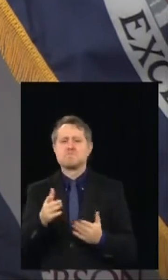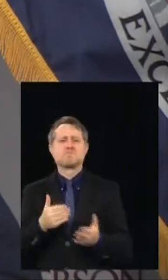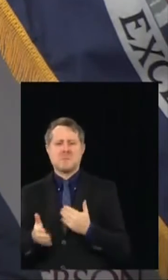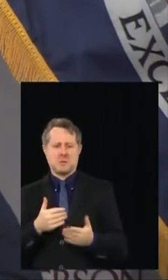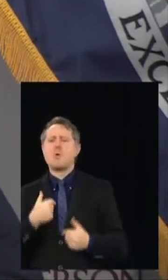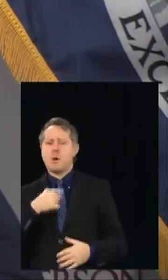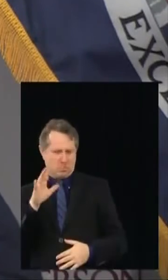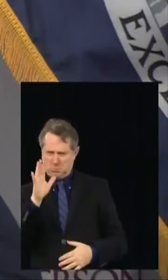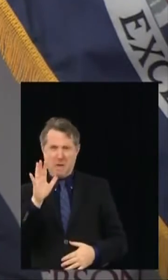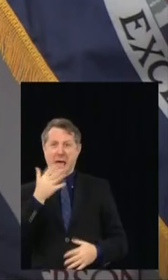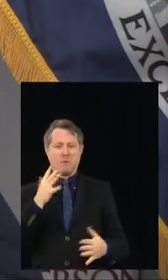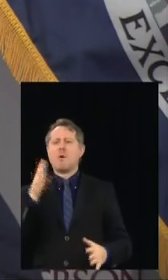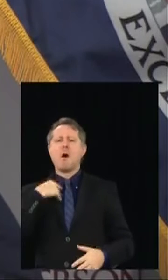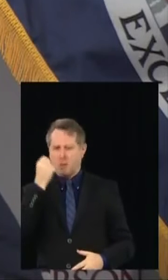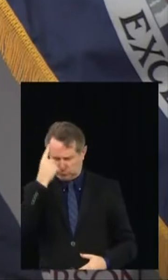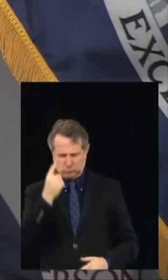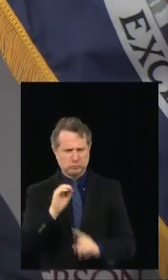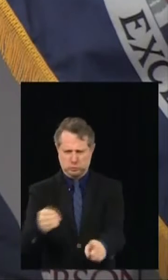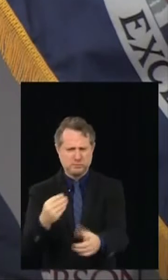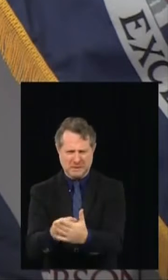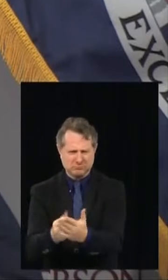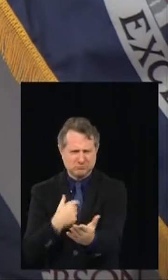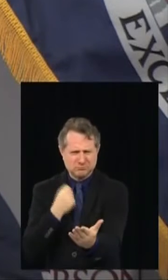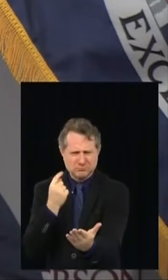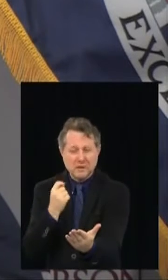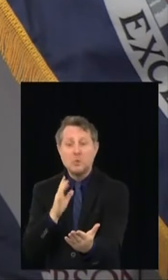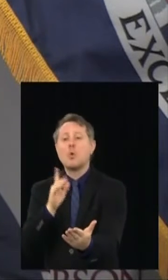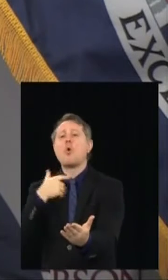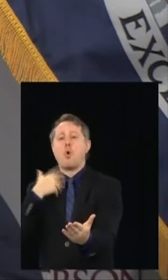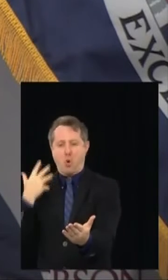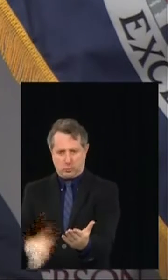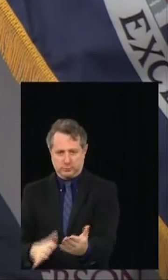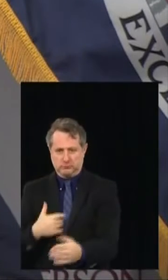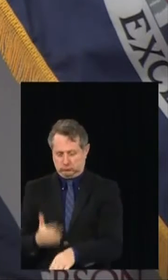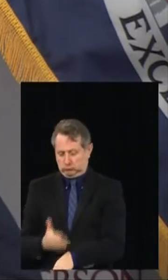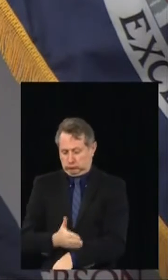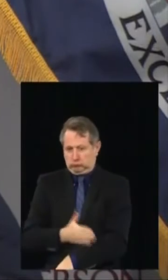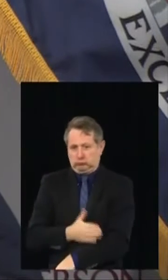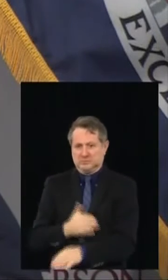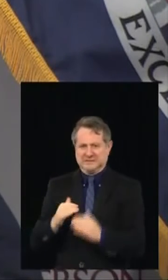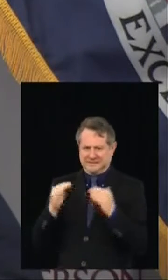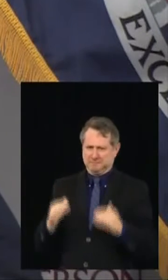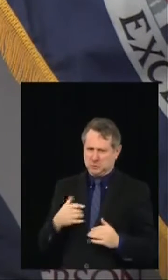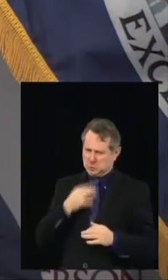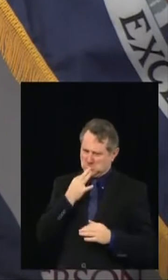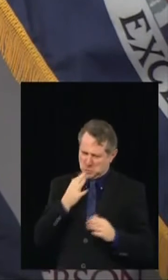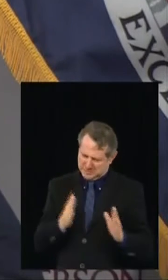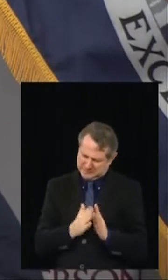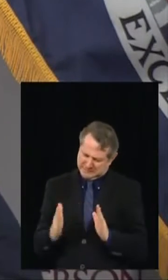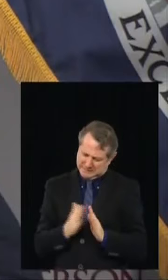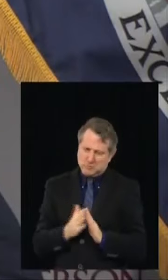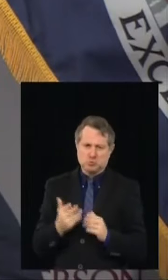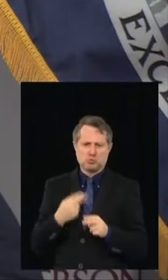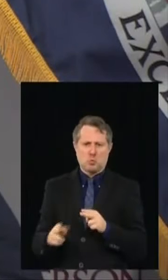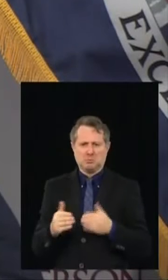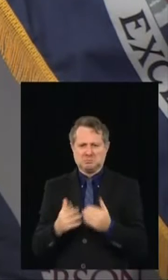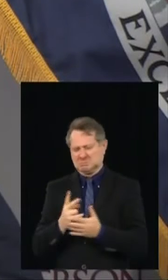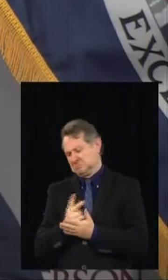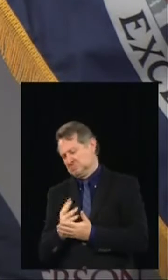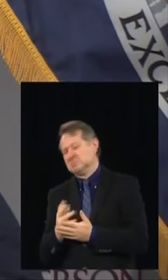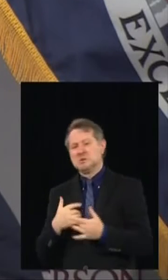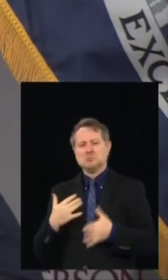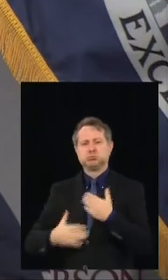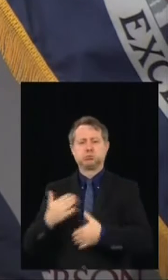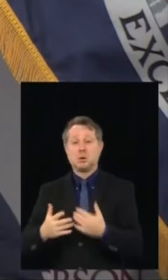that. We have made tremendous progress in a very short period of time. But again,